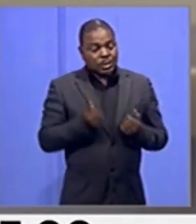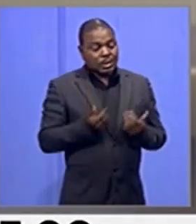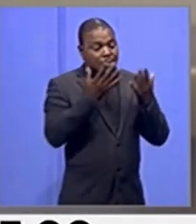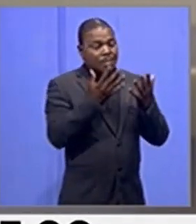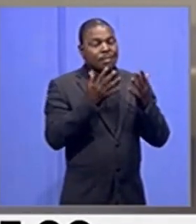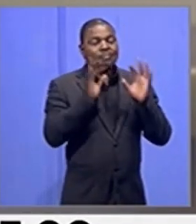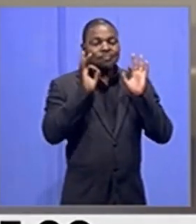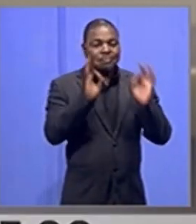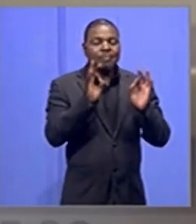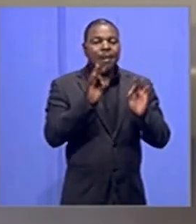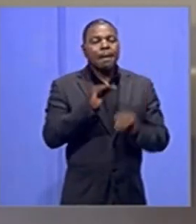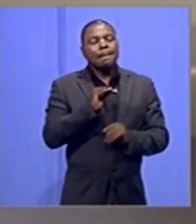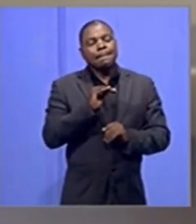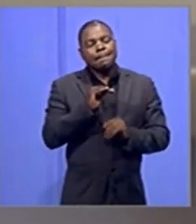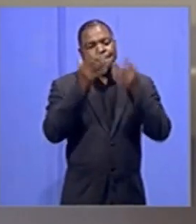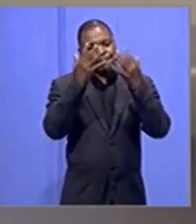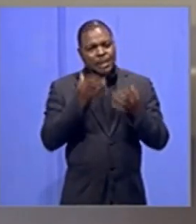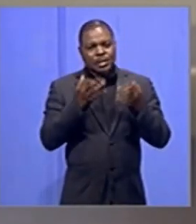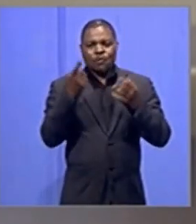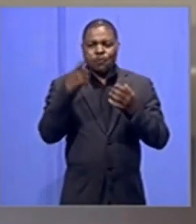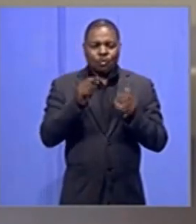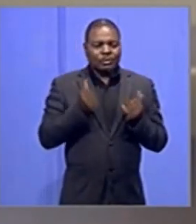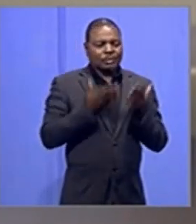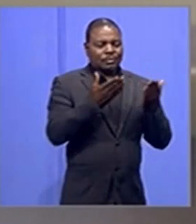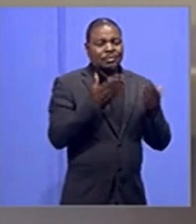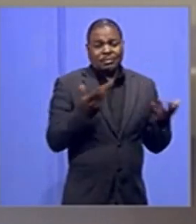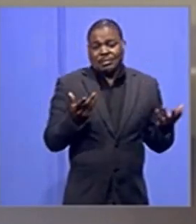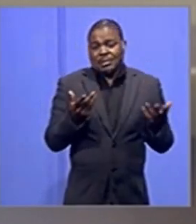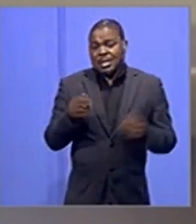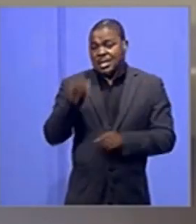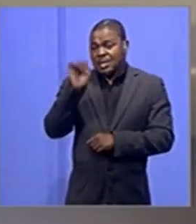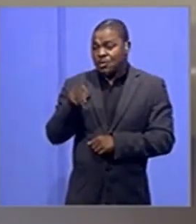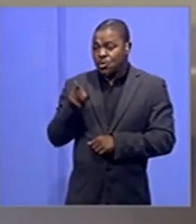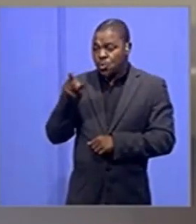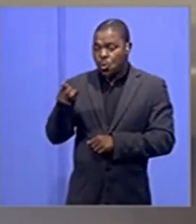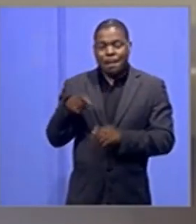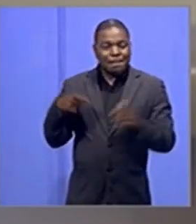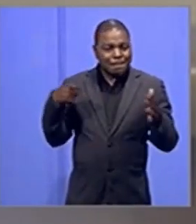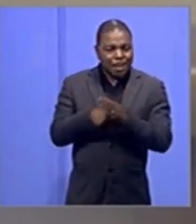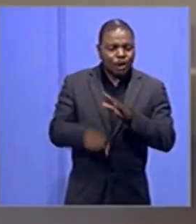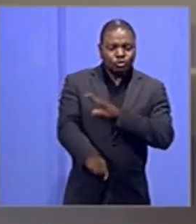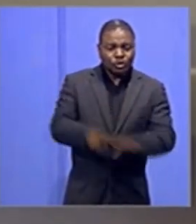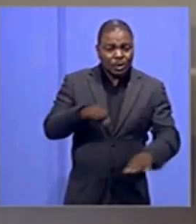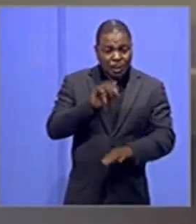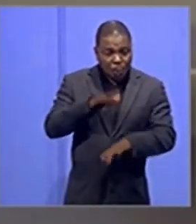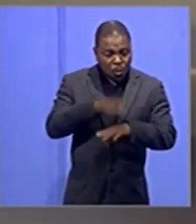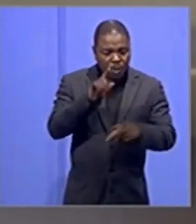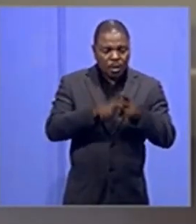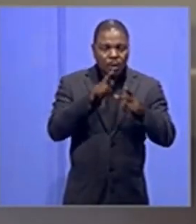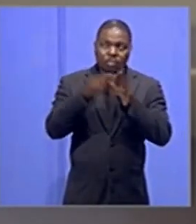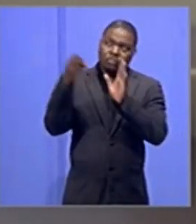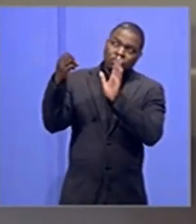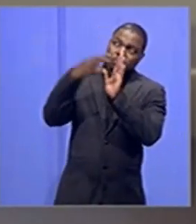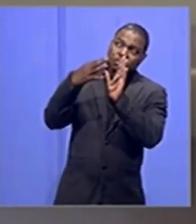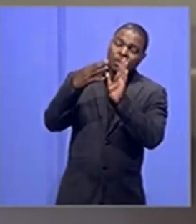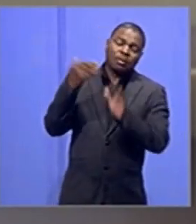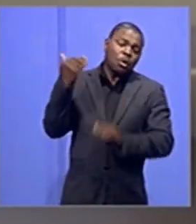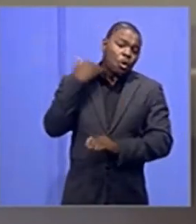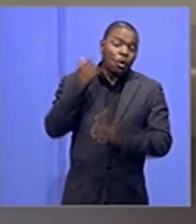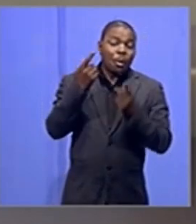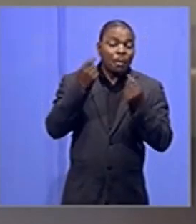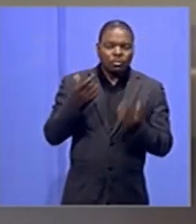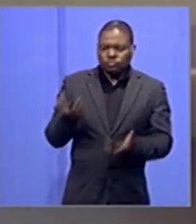budget for their fulfillment. So if buying more generators, buying more solar is going to cost money, so